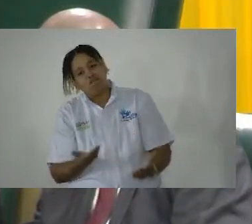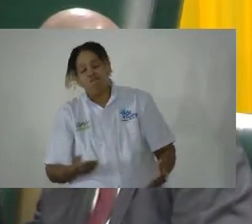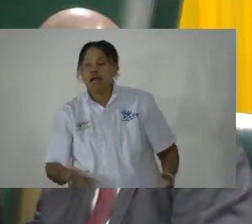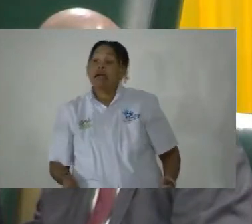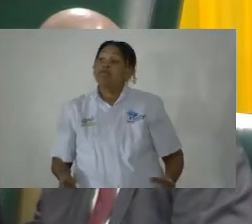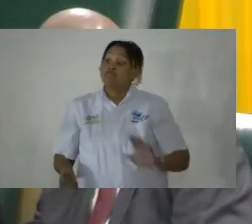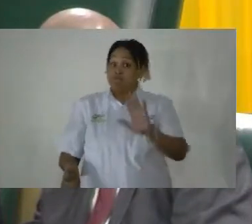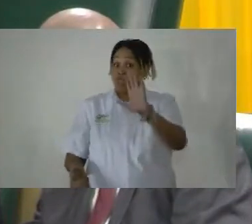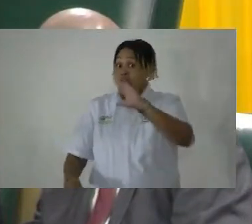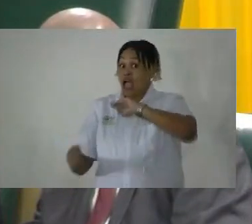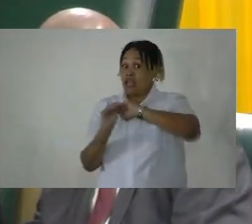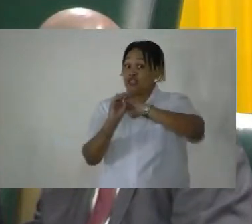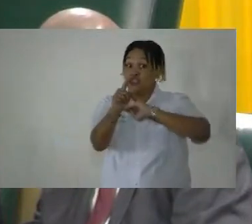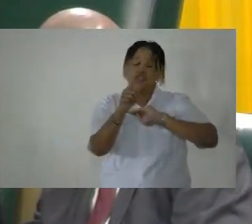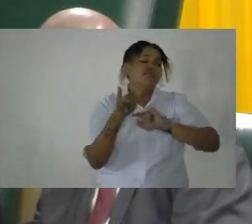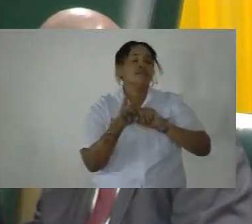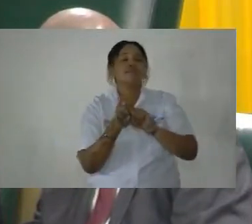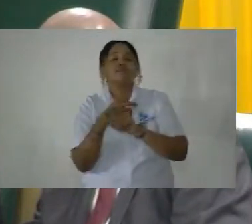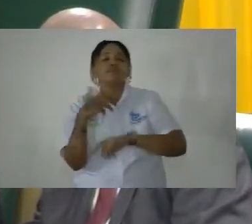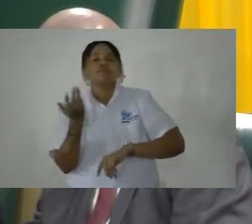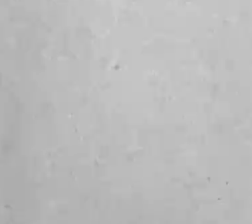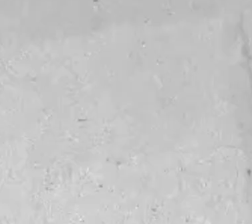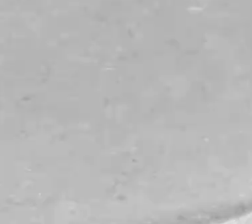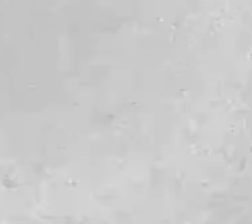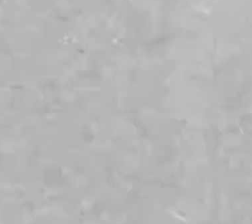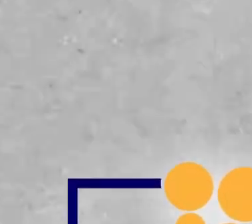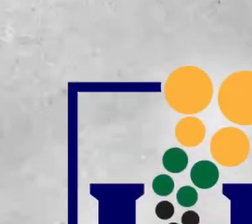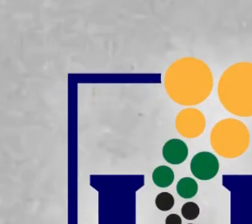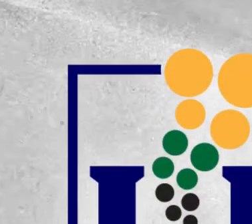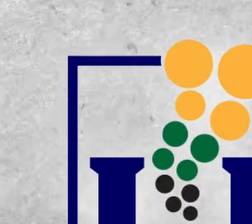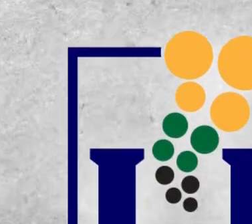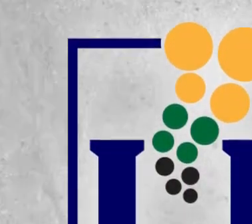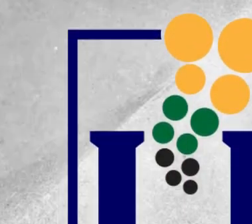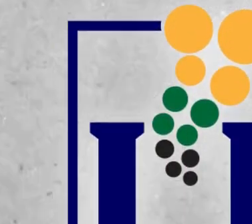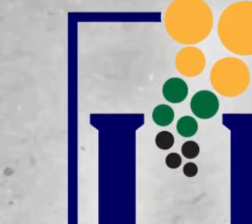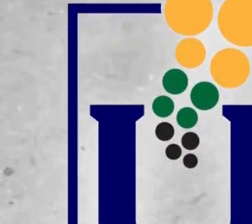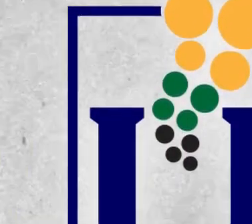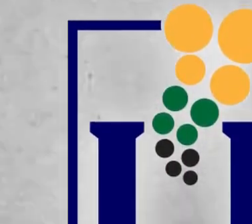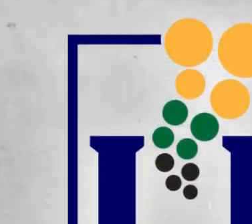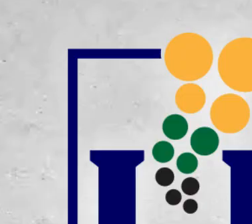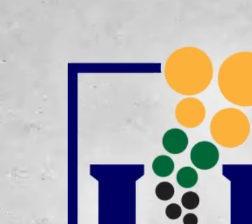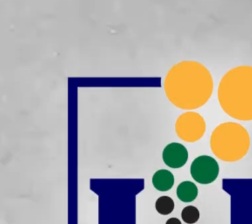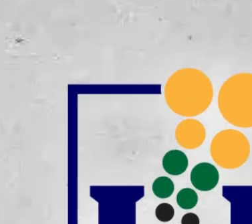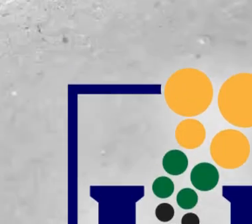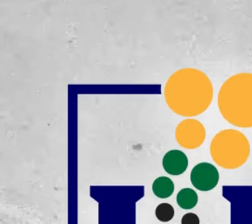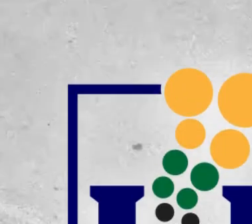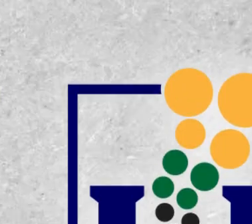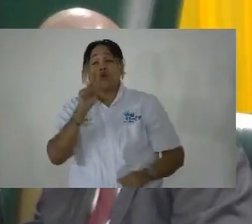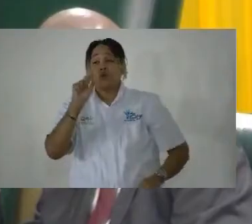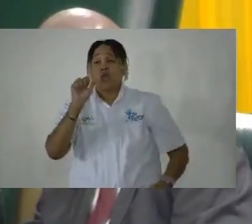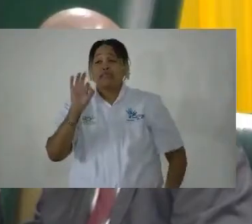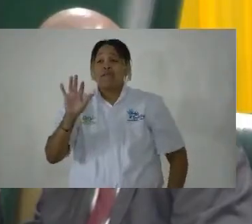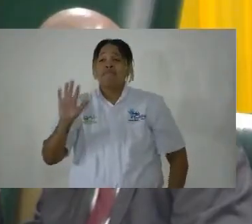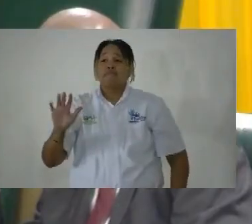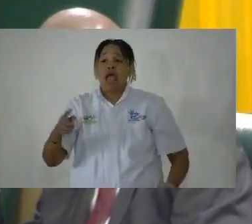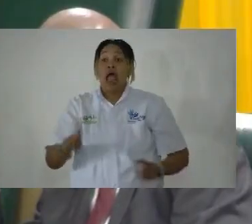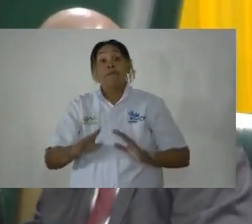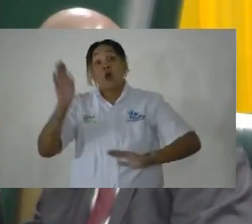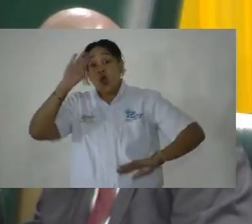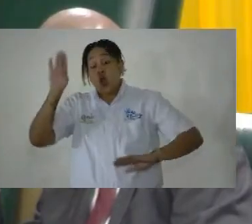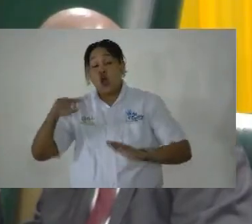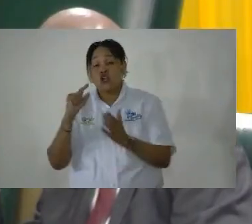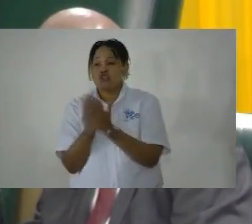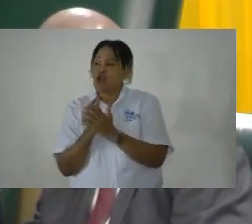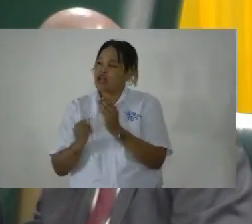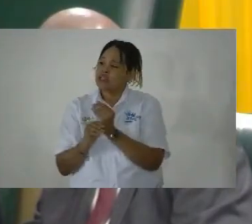In addition, Mr. Speaker, through support from the Universal Service Fund, all